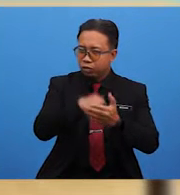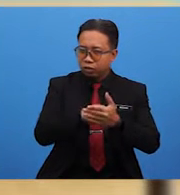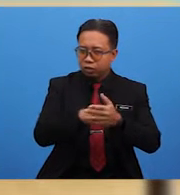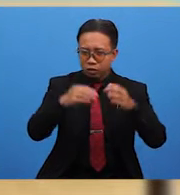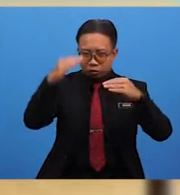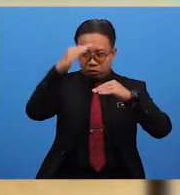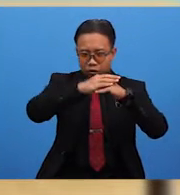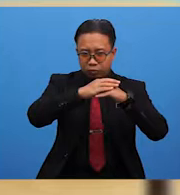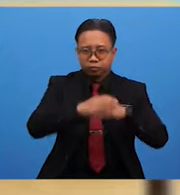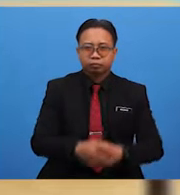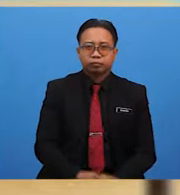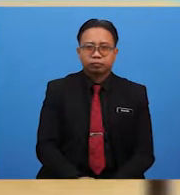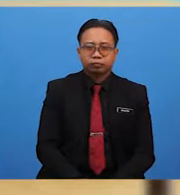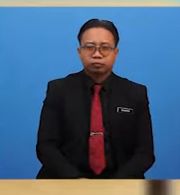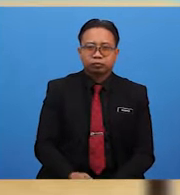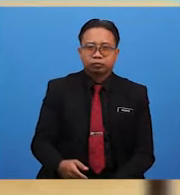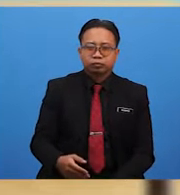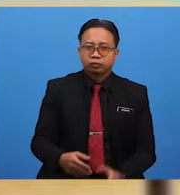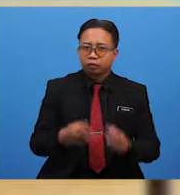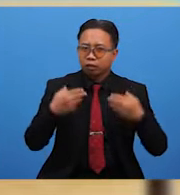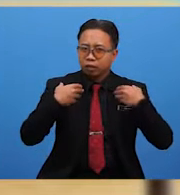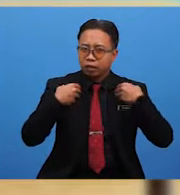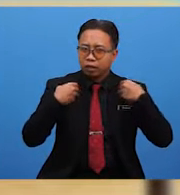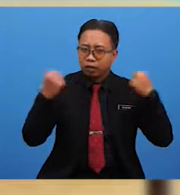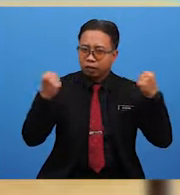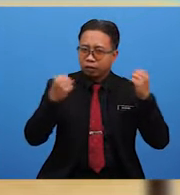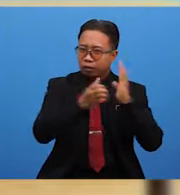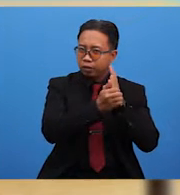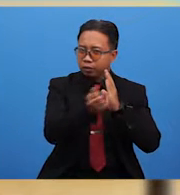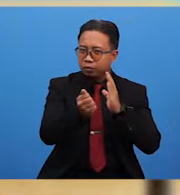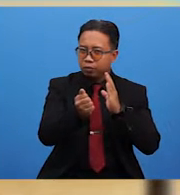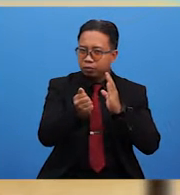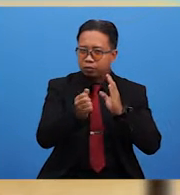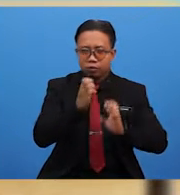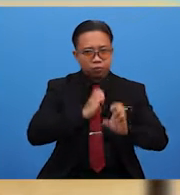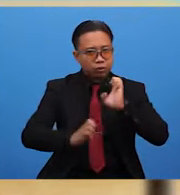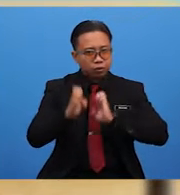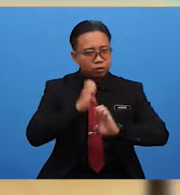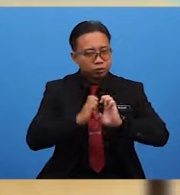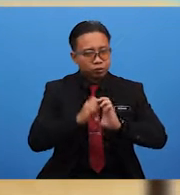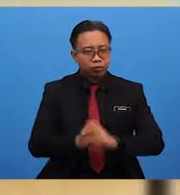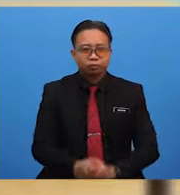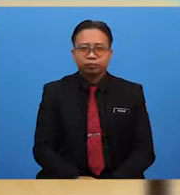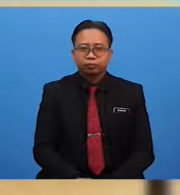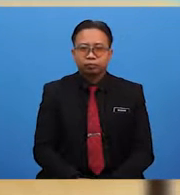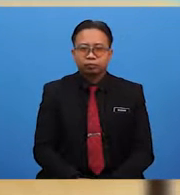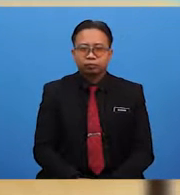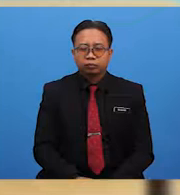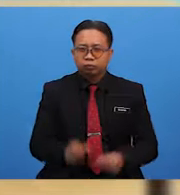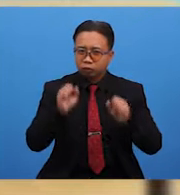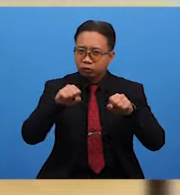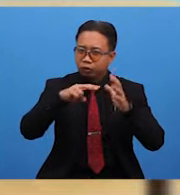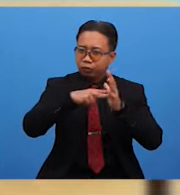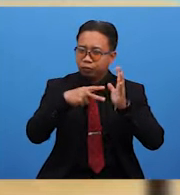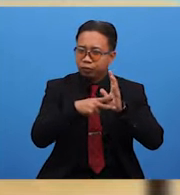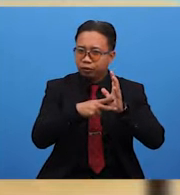talk. Instead, the health expert used the expression growing concern, which could